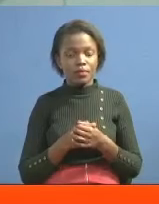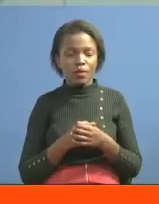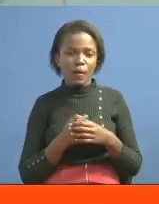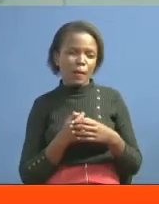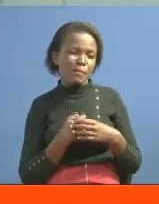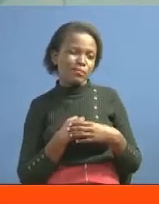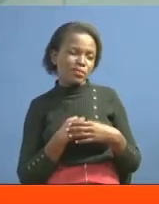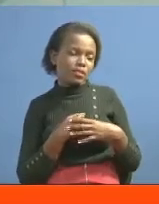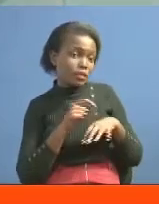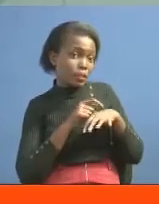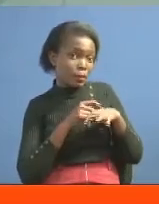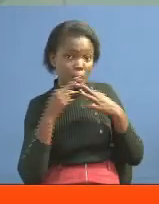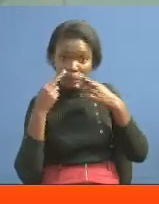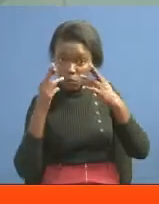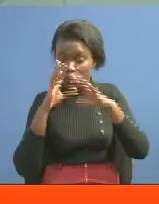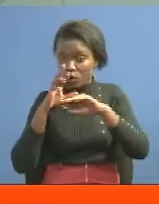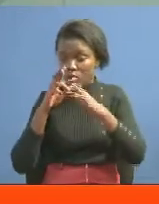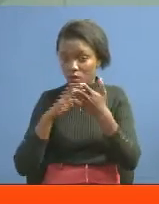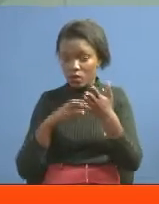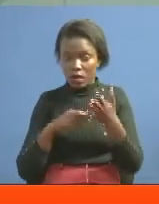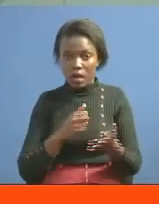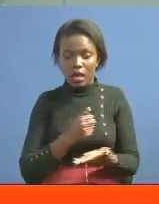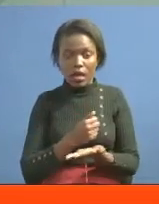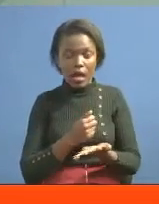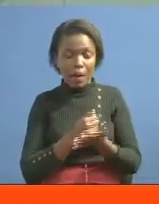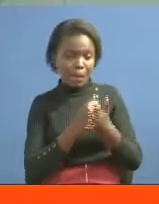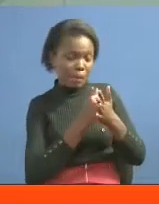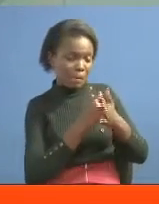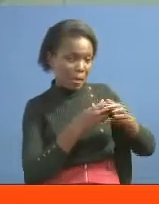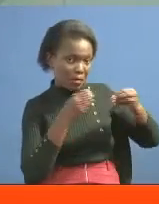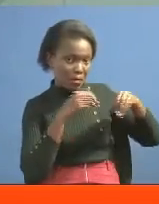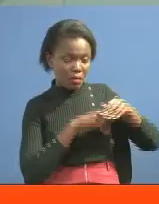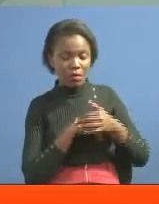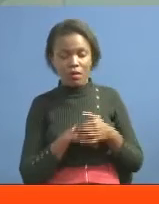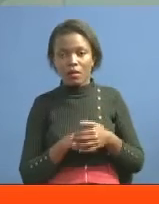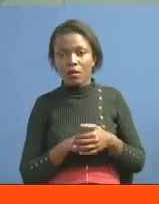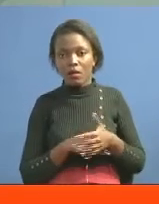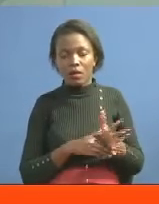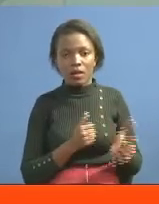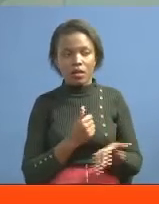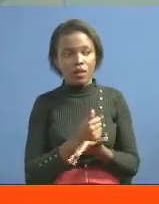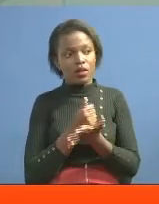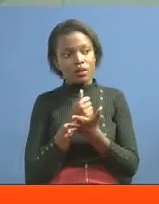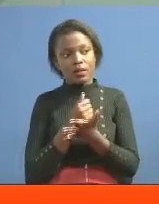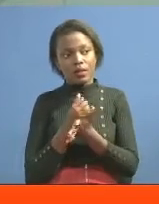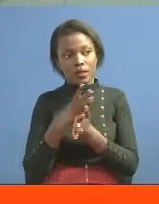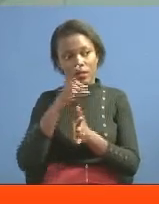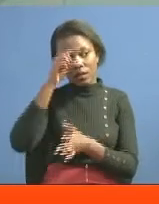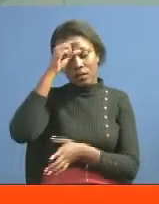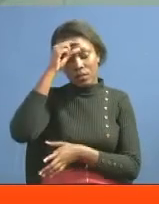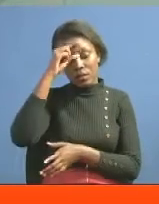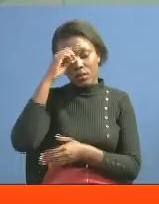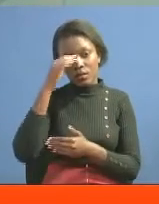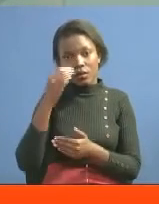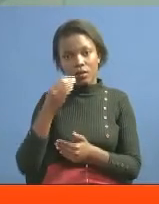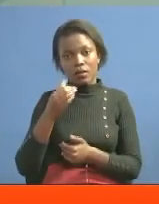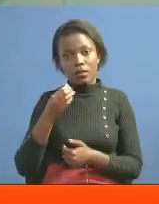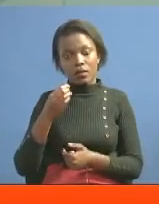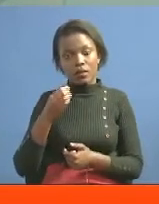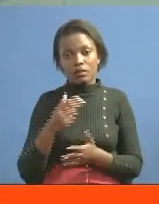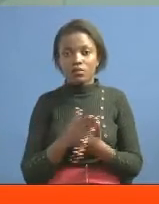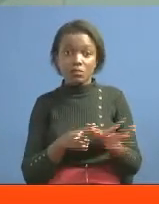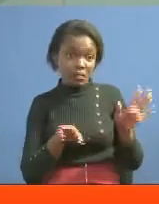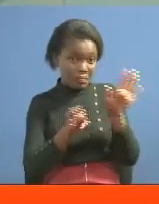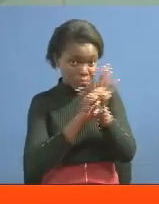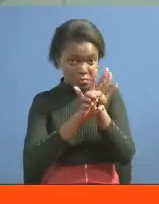report, it was to assist in anti-corruption efforts. Number two, it was to cushion government entities like KQ, from